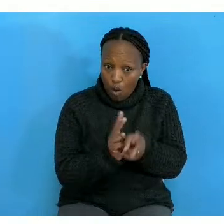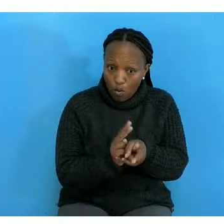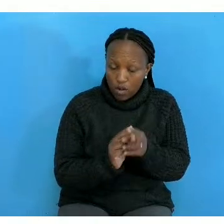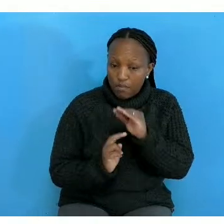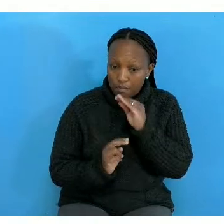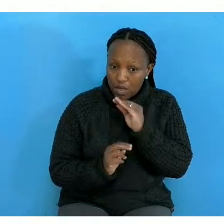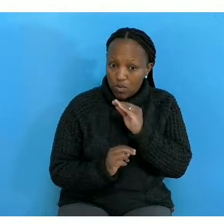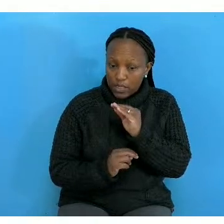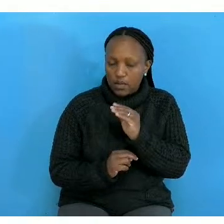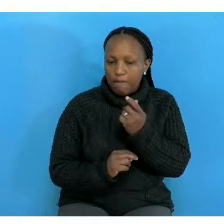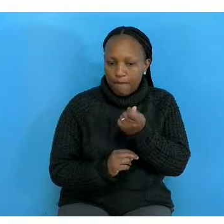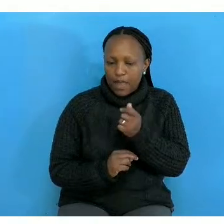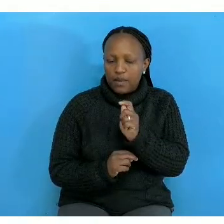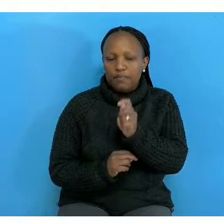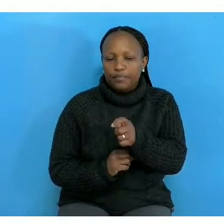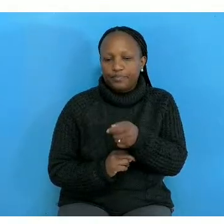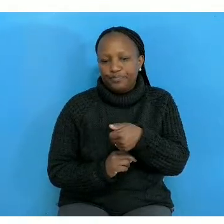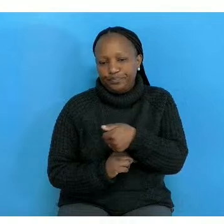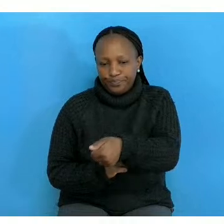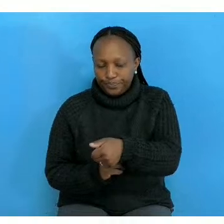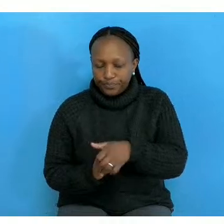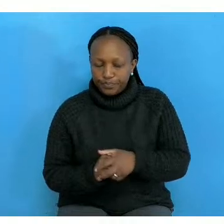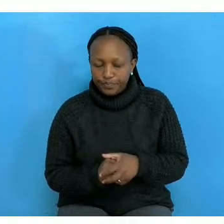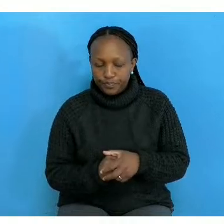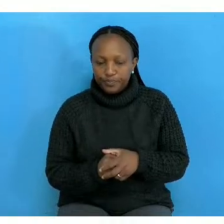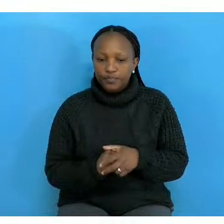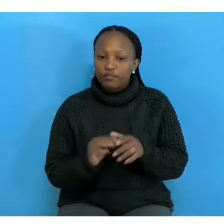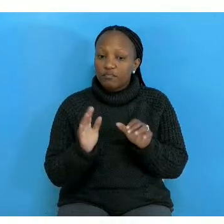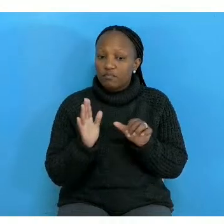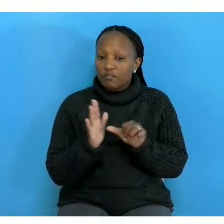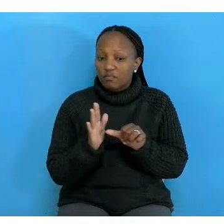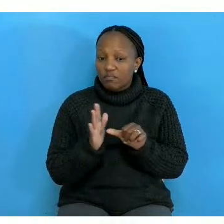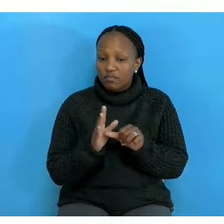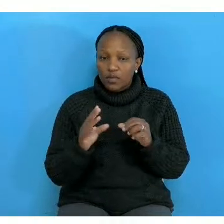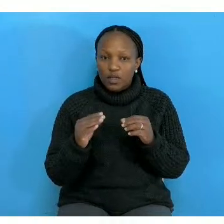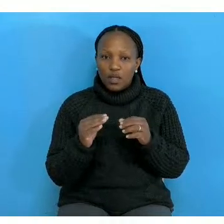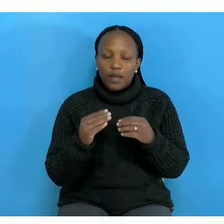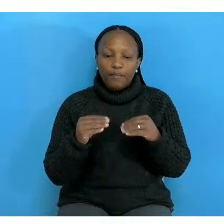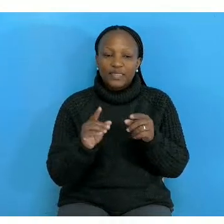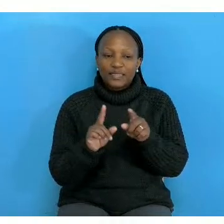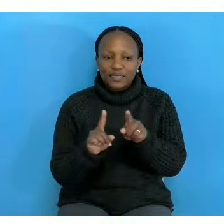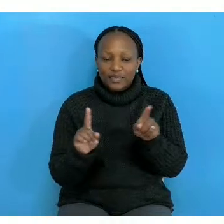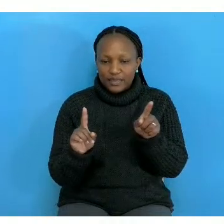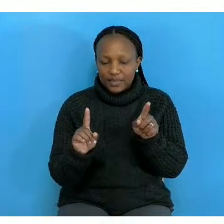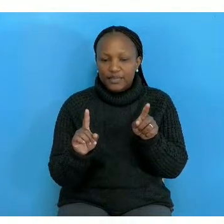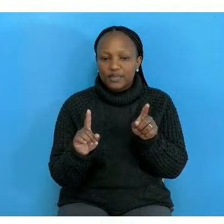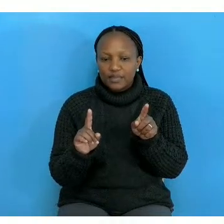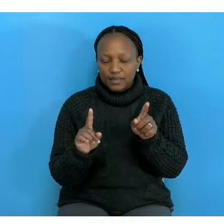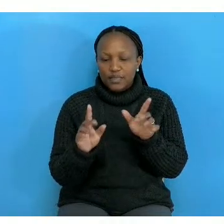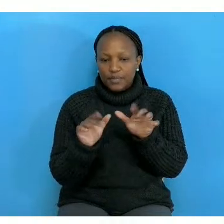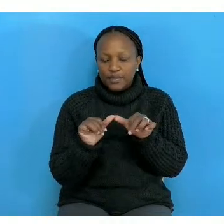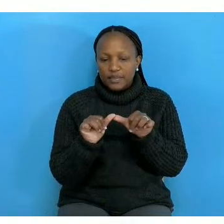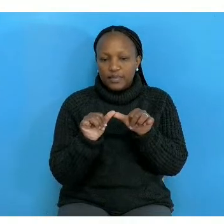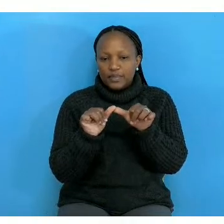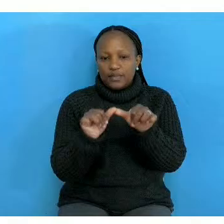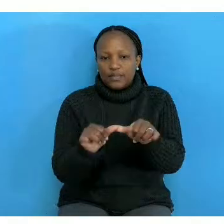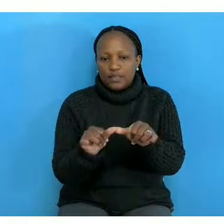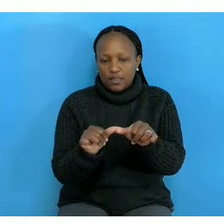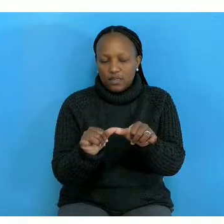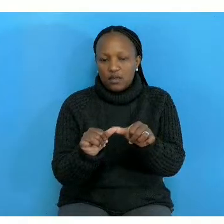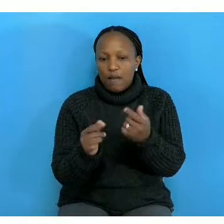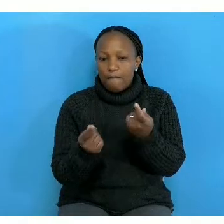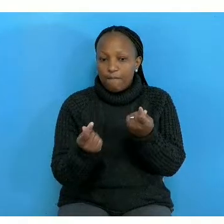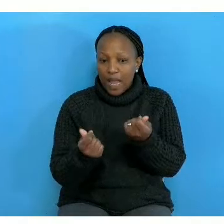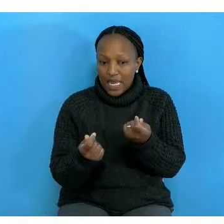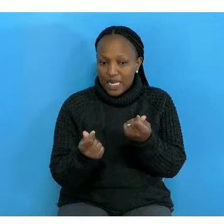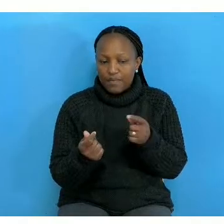it's important then that you make sure that your business will be able to have a consistent cash flow, because you have